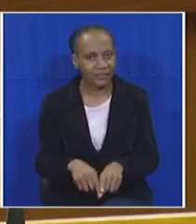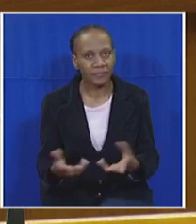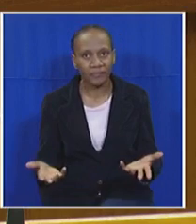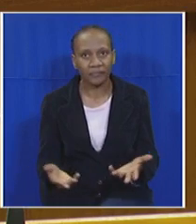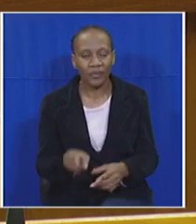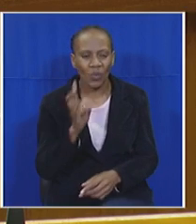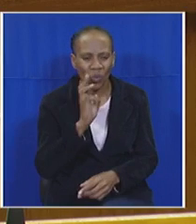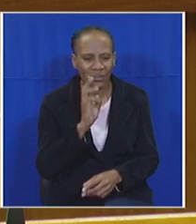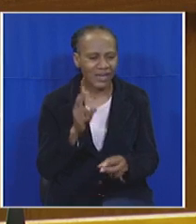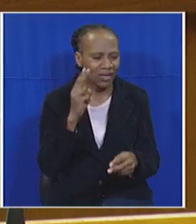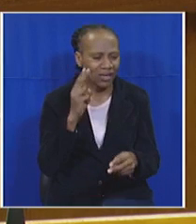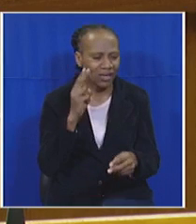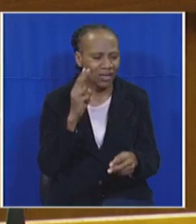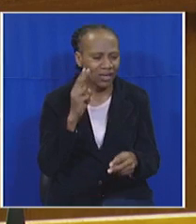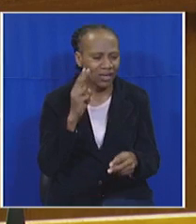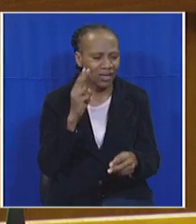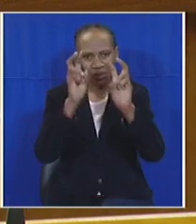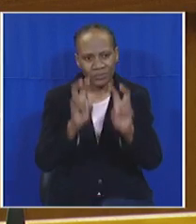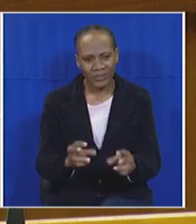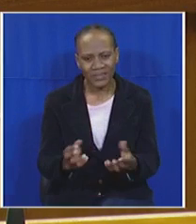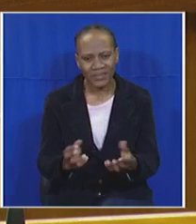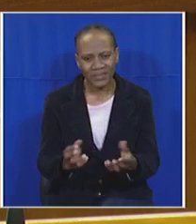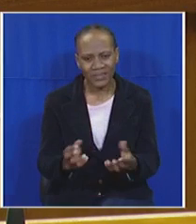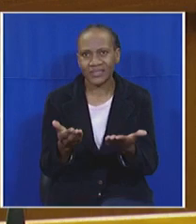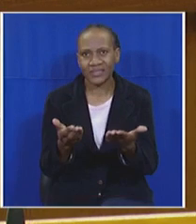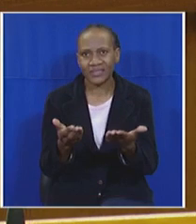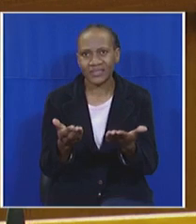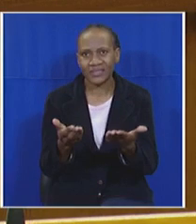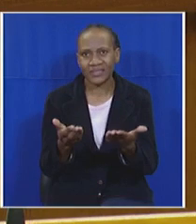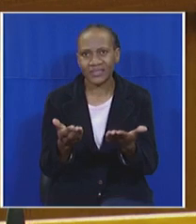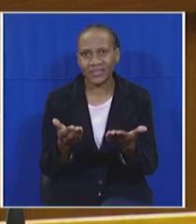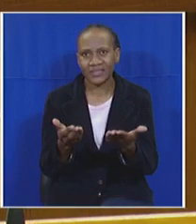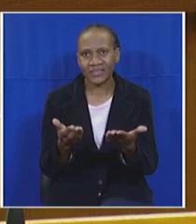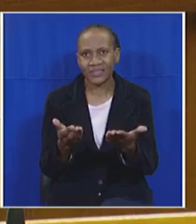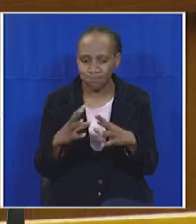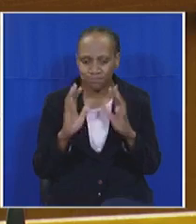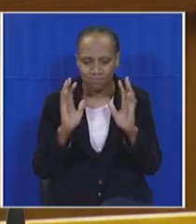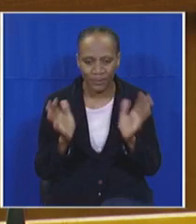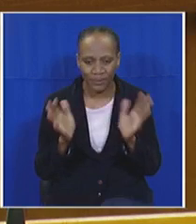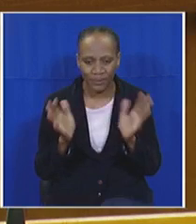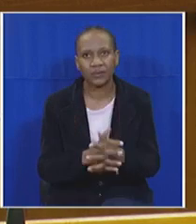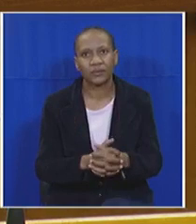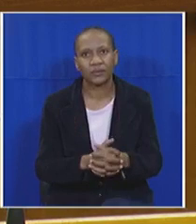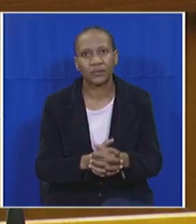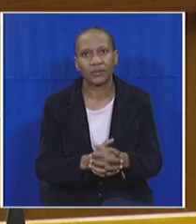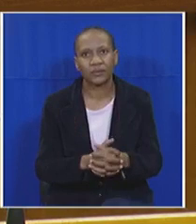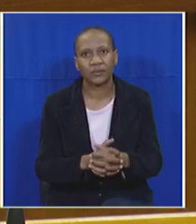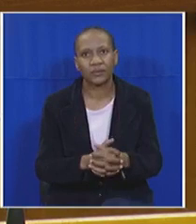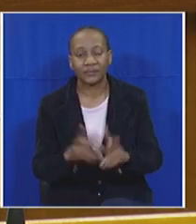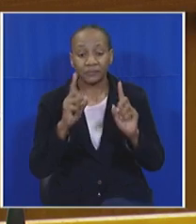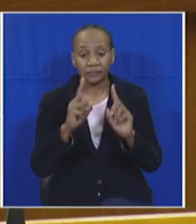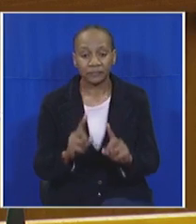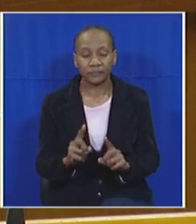water, sewerage, and electricity services is a problematic issue,